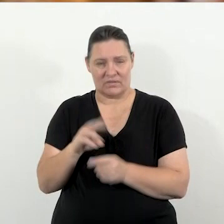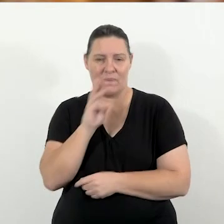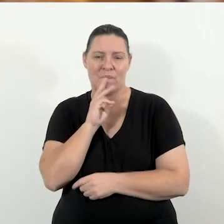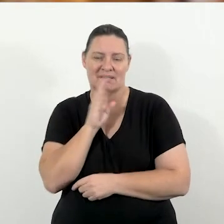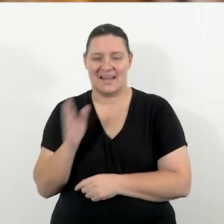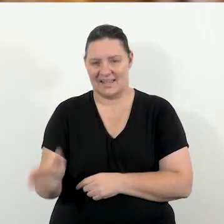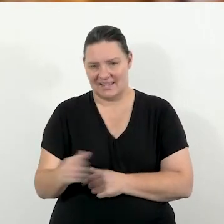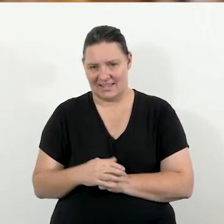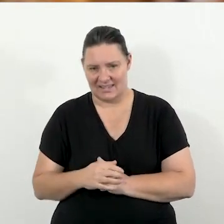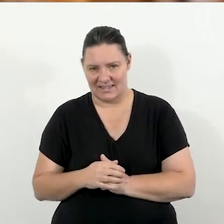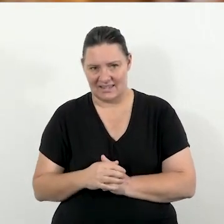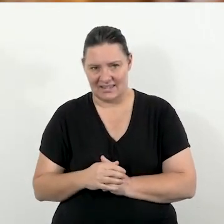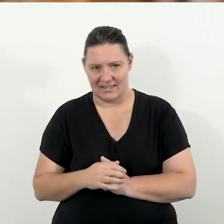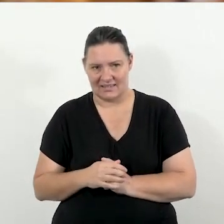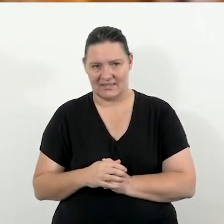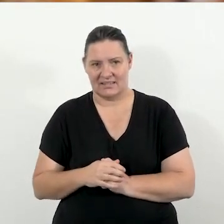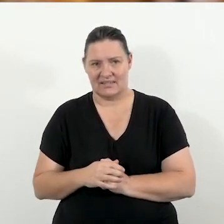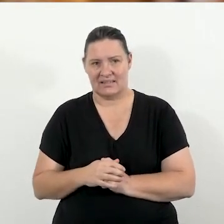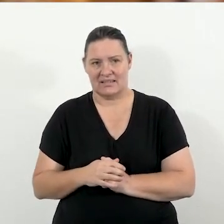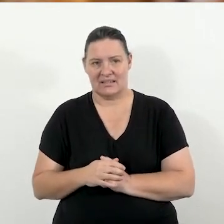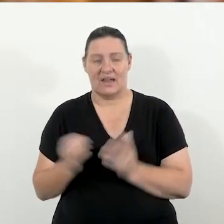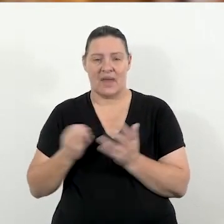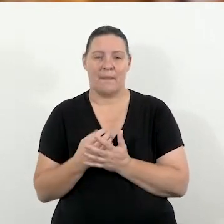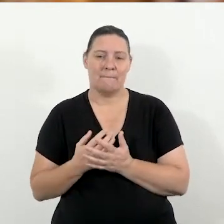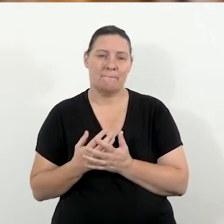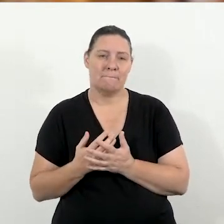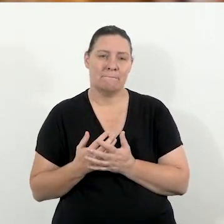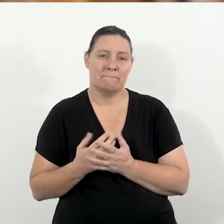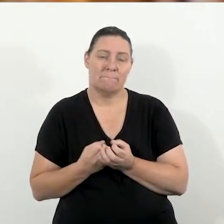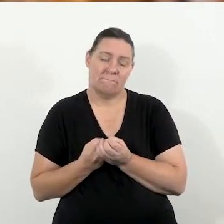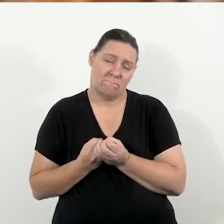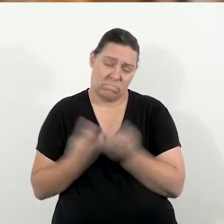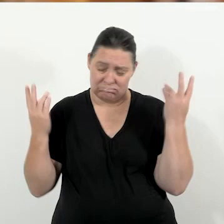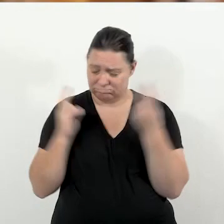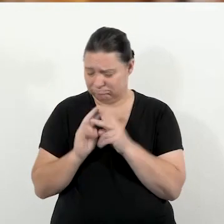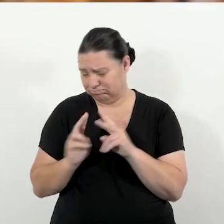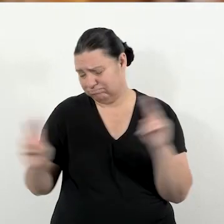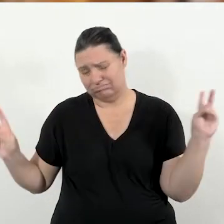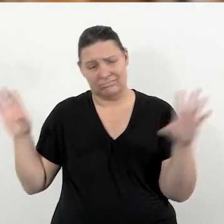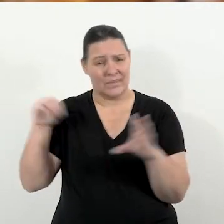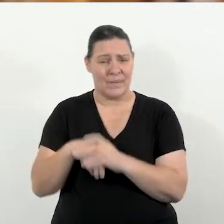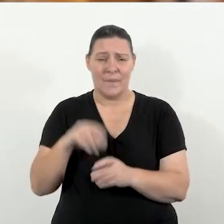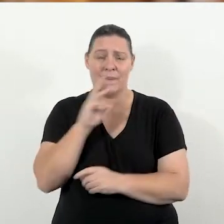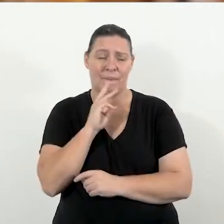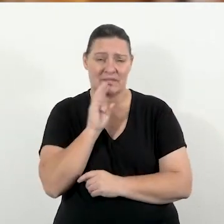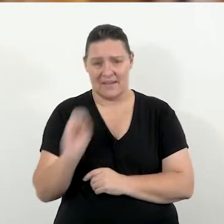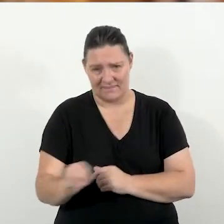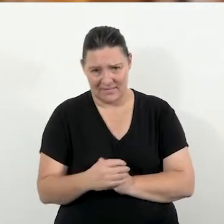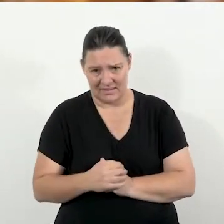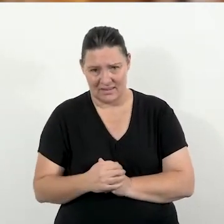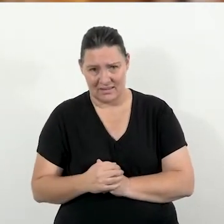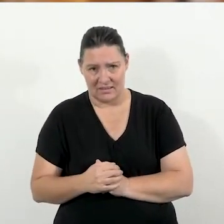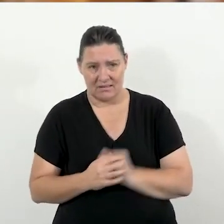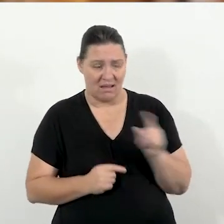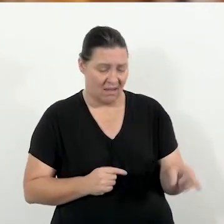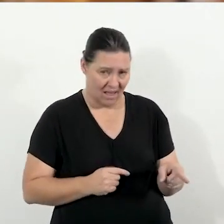the water, and the animals that we find inside the water, they are more than, we have a lot of species that we find inside the water than the